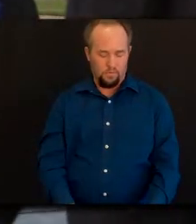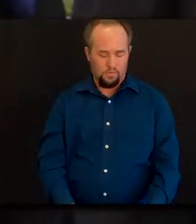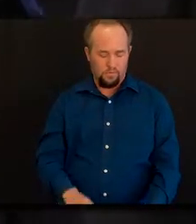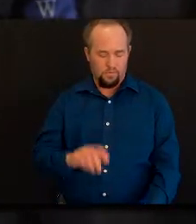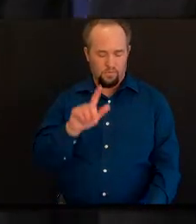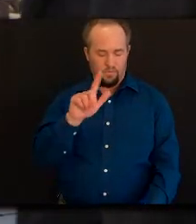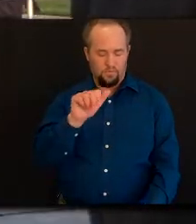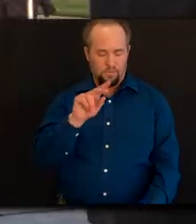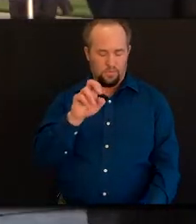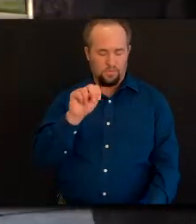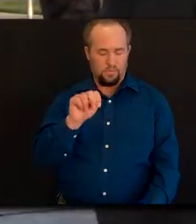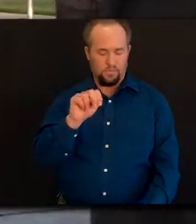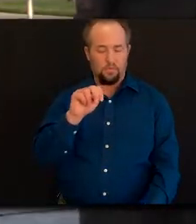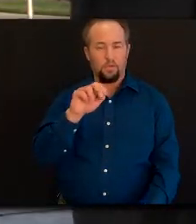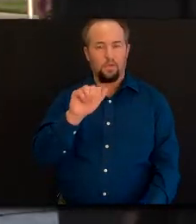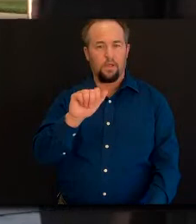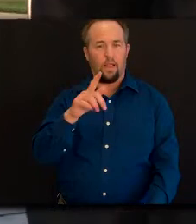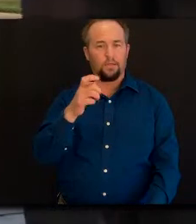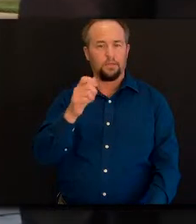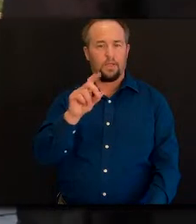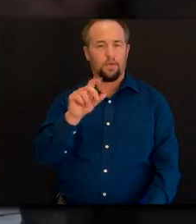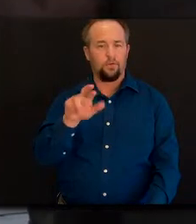Landon Joseph Alexander.